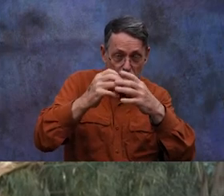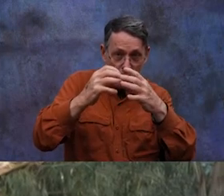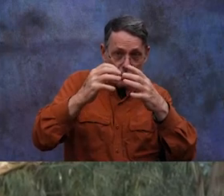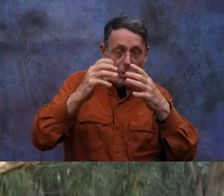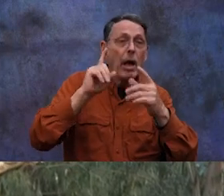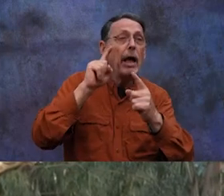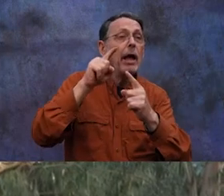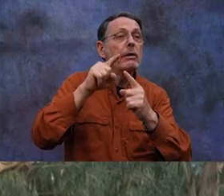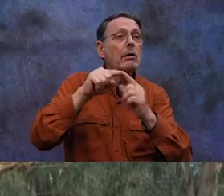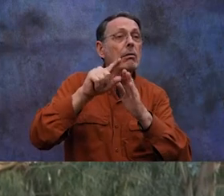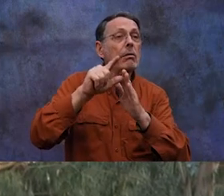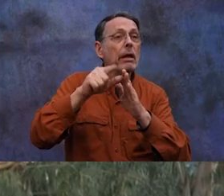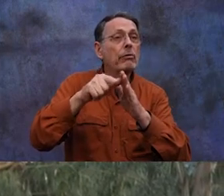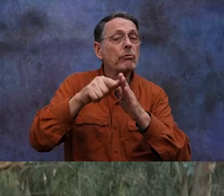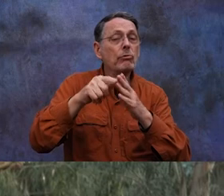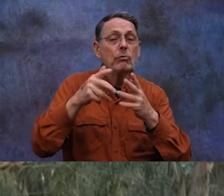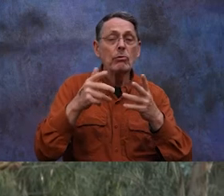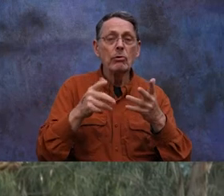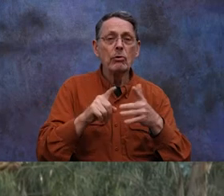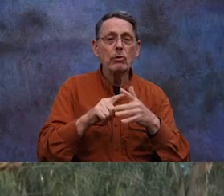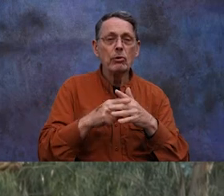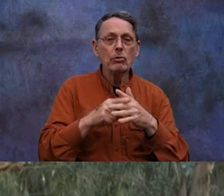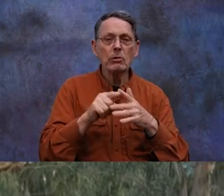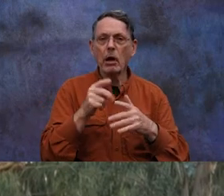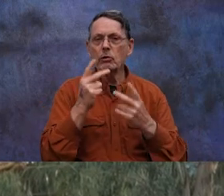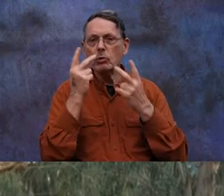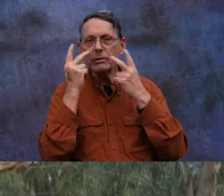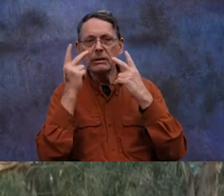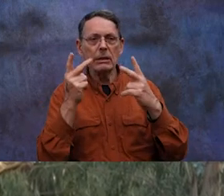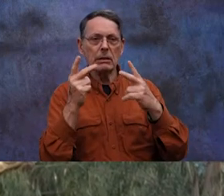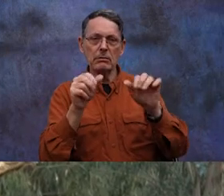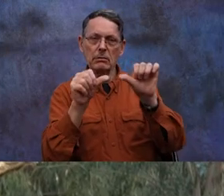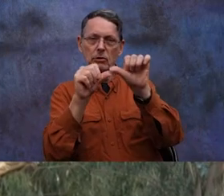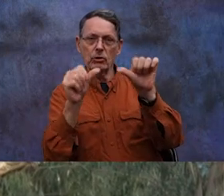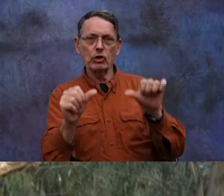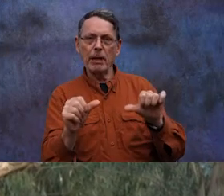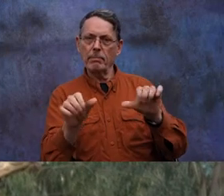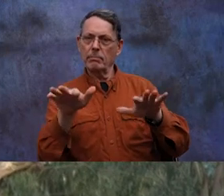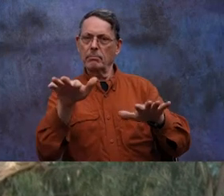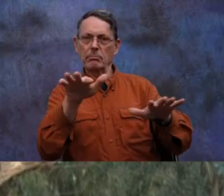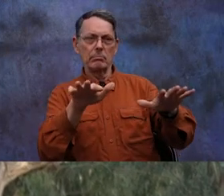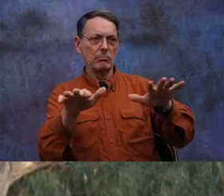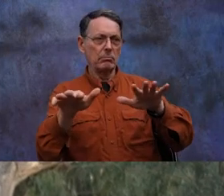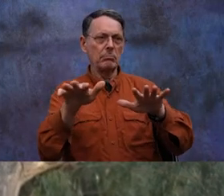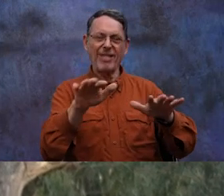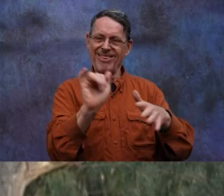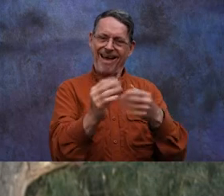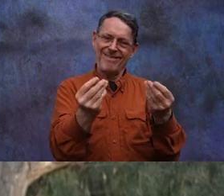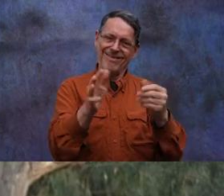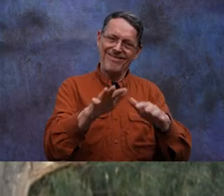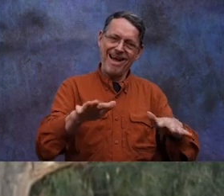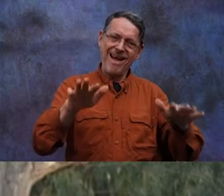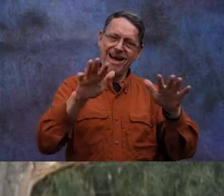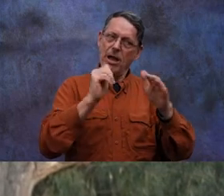Until you begin to catch the outlines of its form. That land beyond